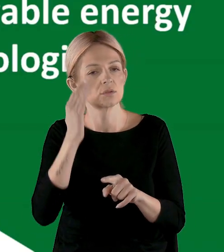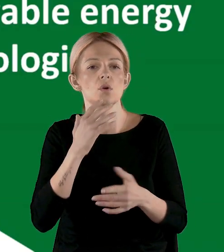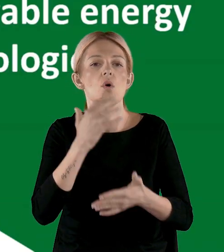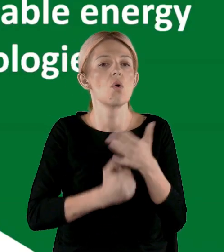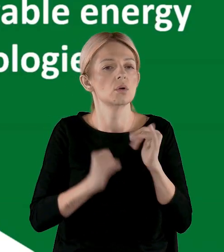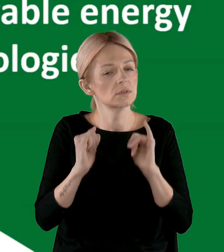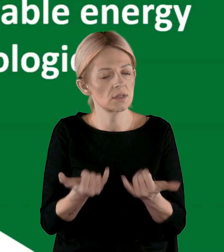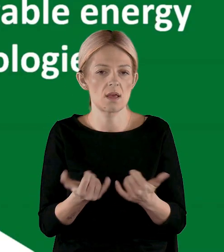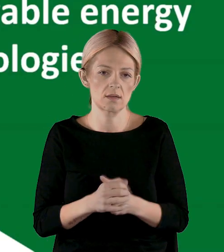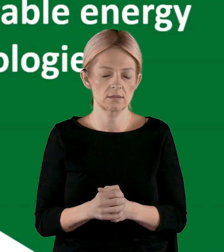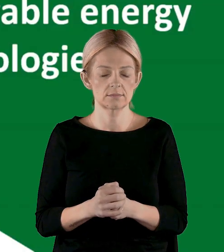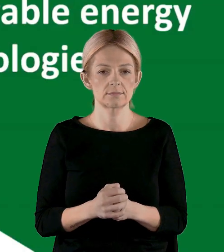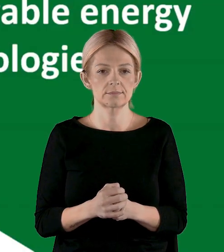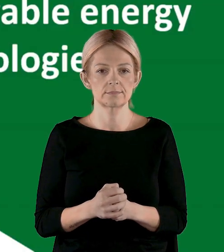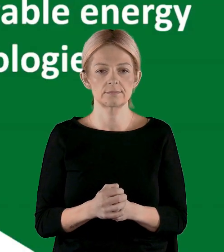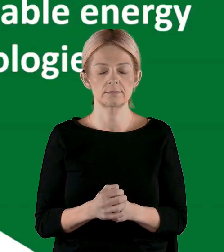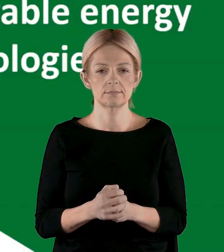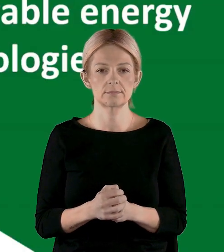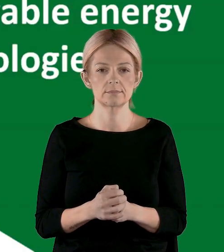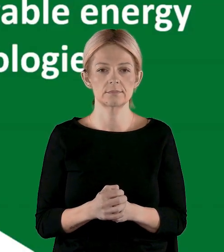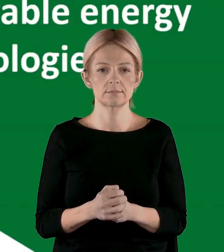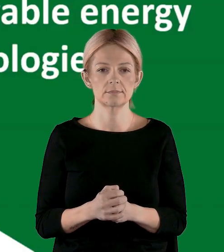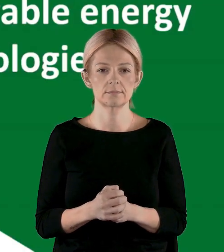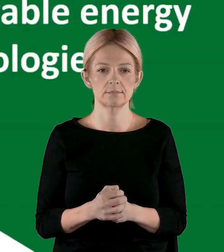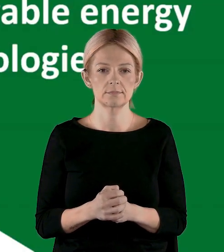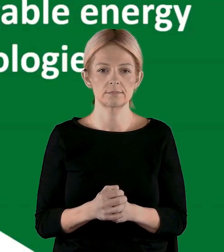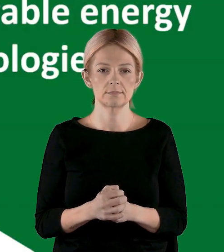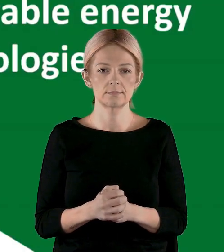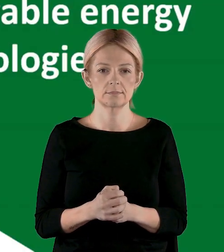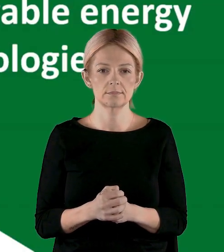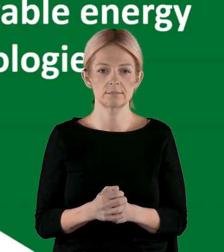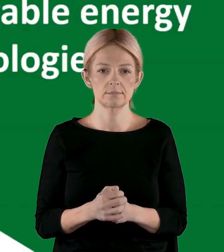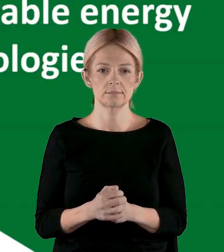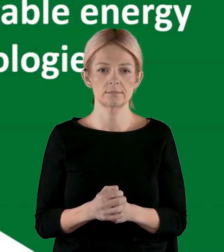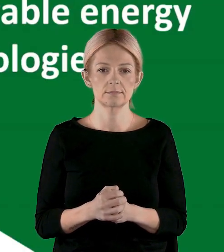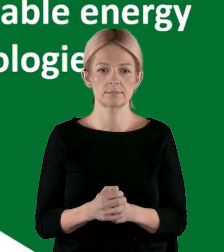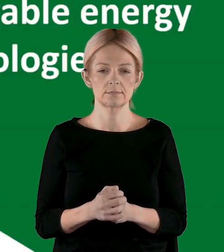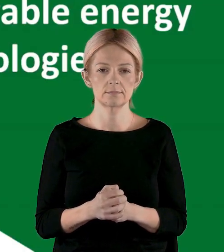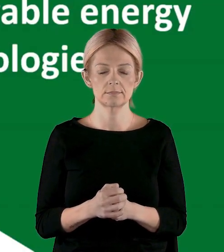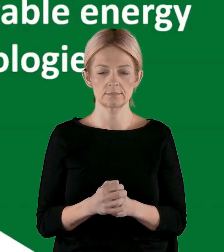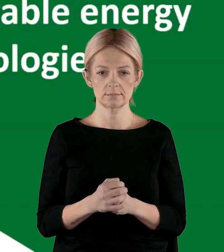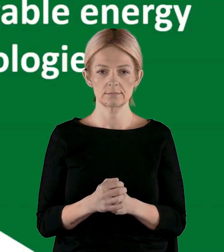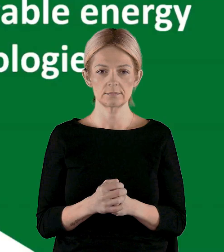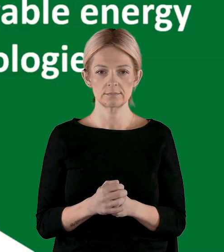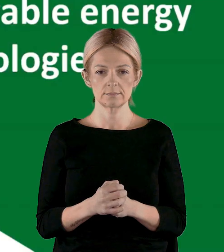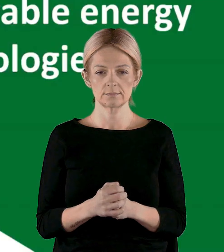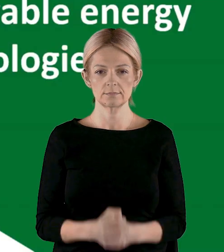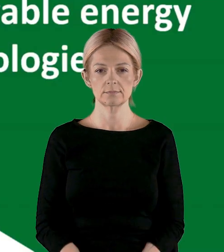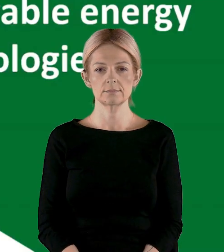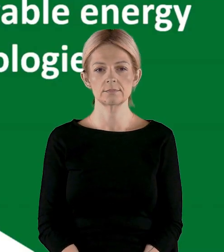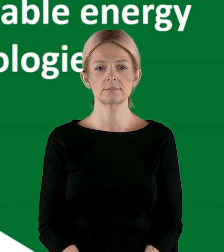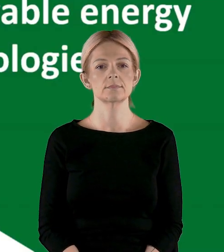change our behaviors and our daily actions to make a more